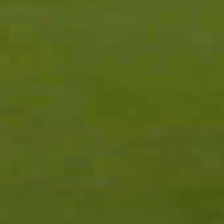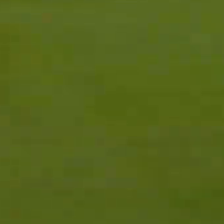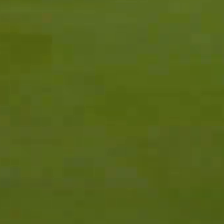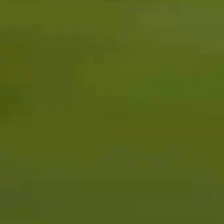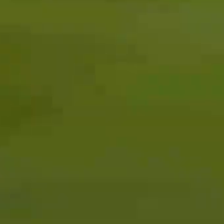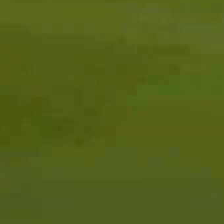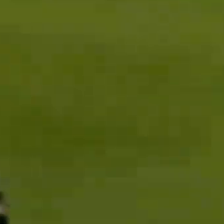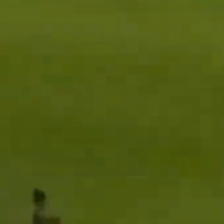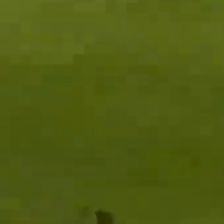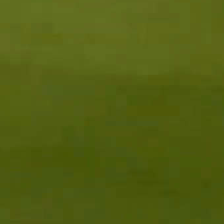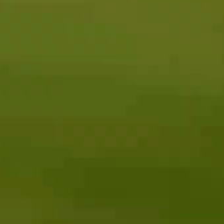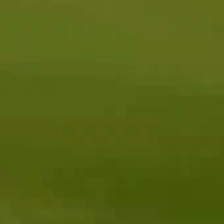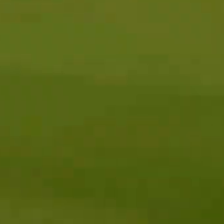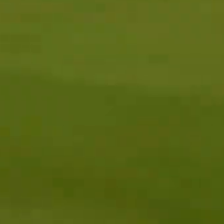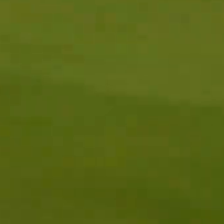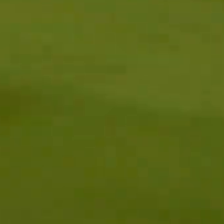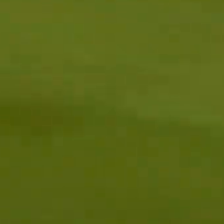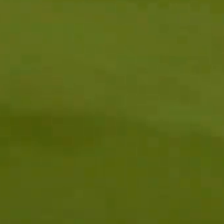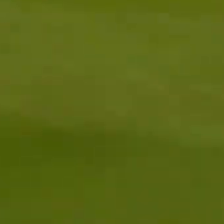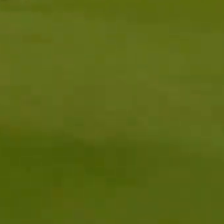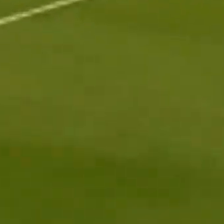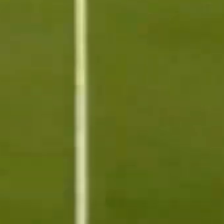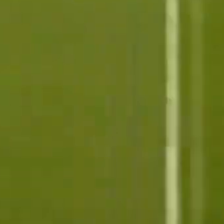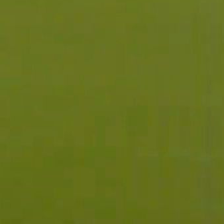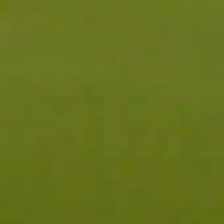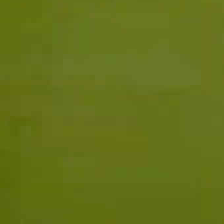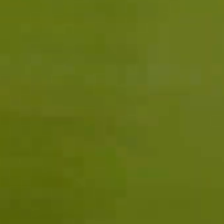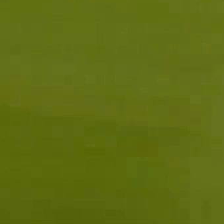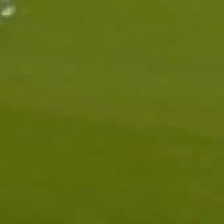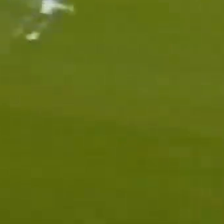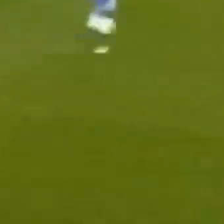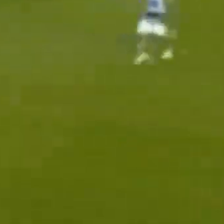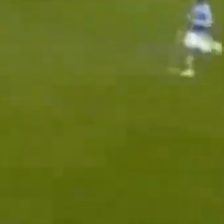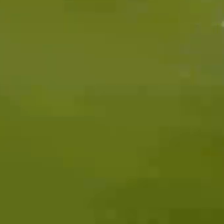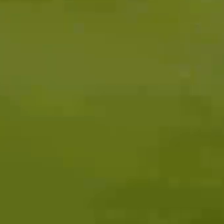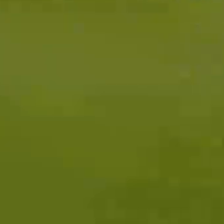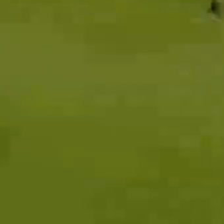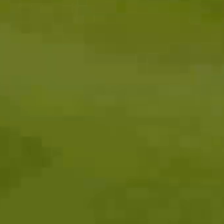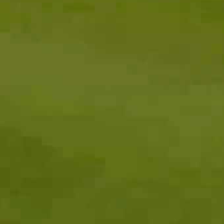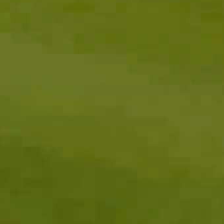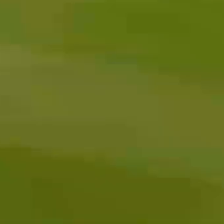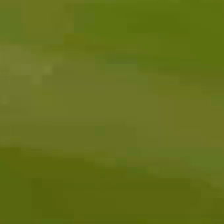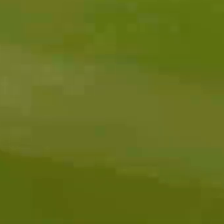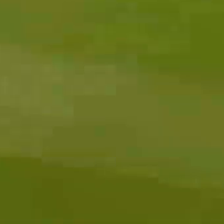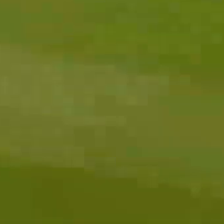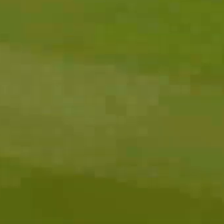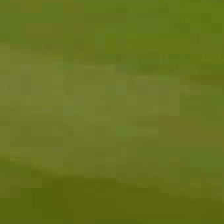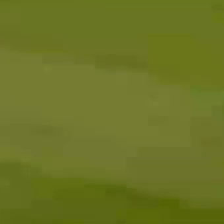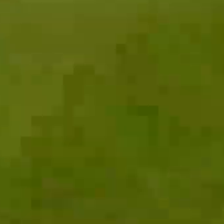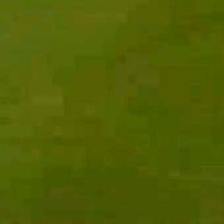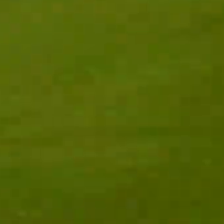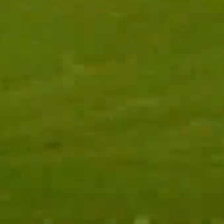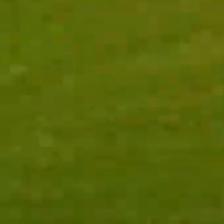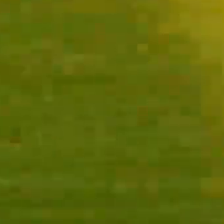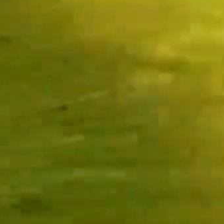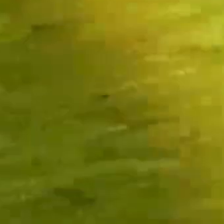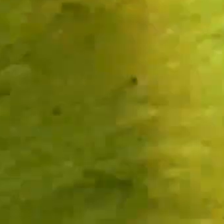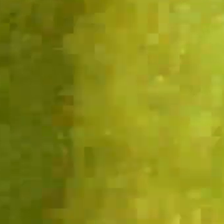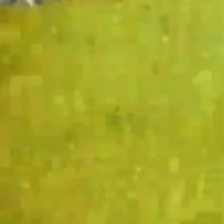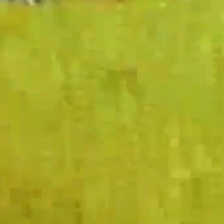Away from Morales, the chase is on for Elliott up against Villa. Villa won that chase and goes for goal. Oh, I say he's done